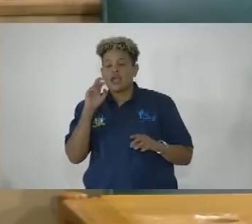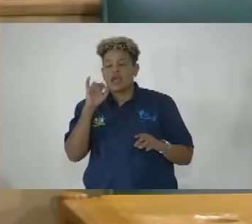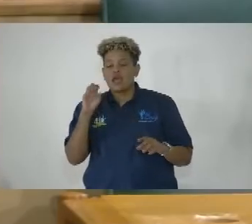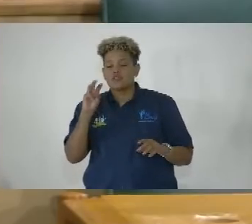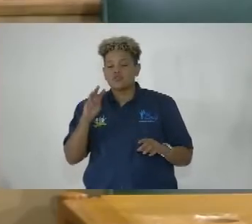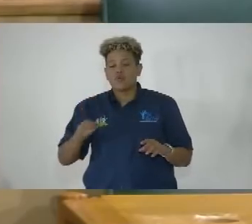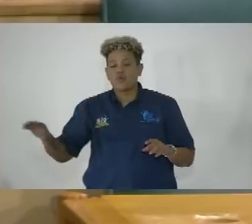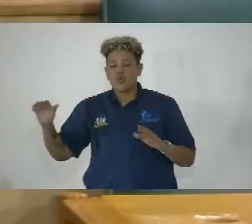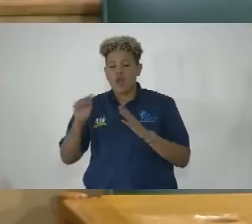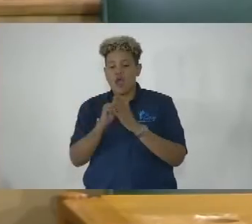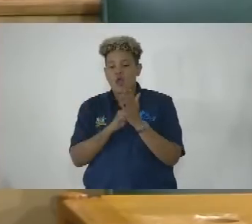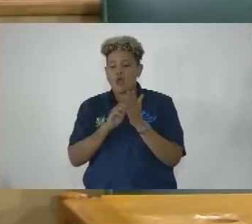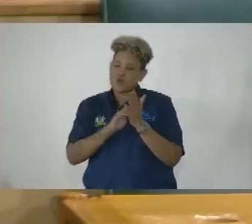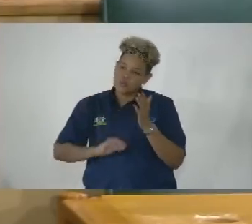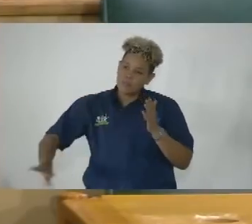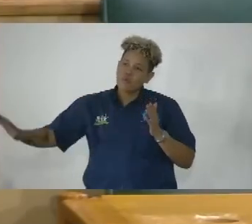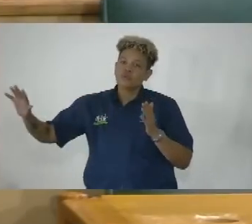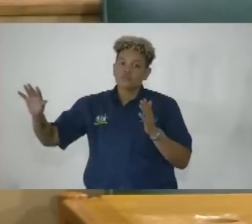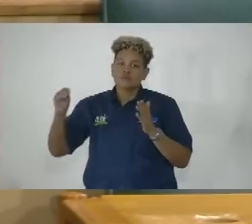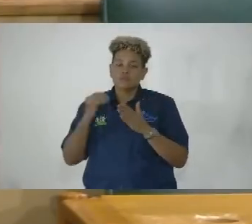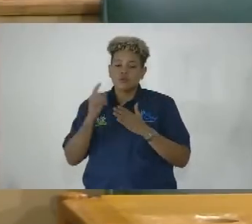account.